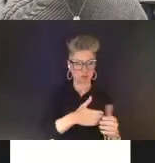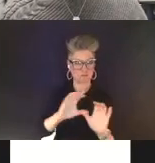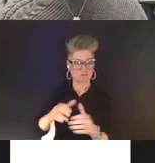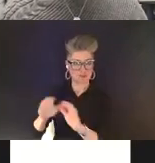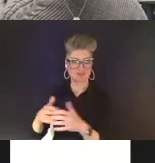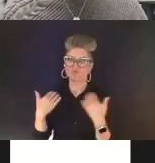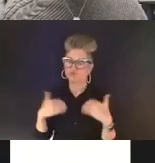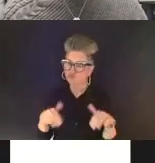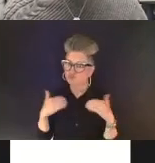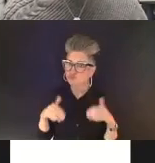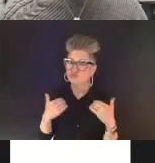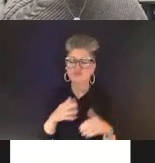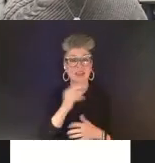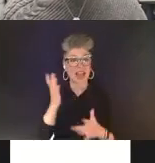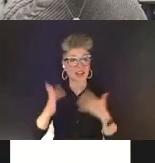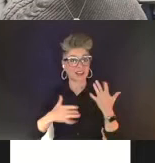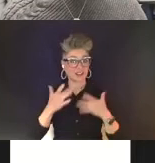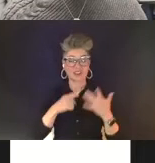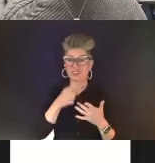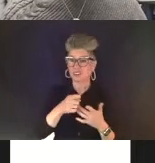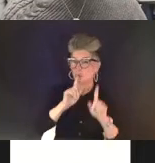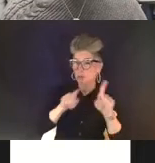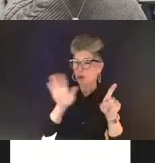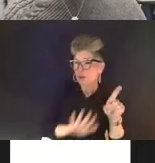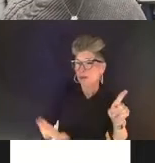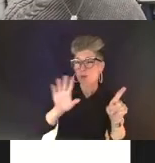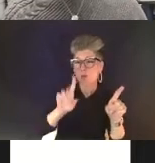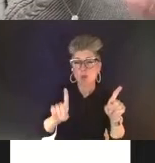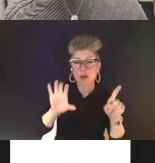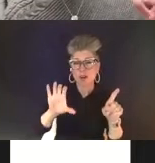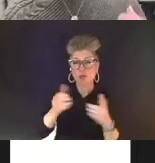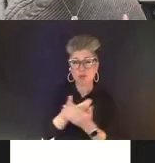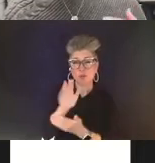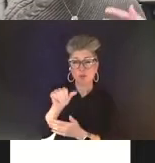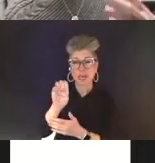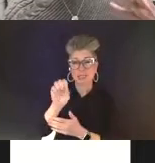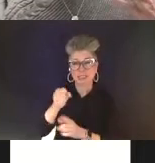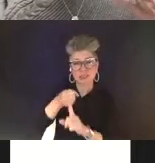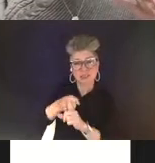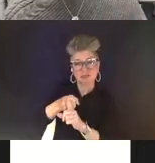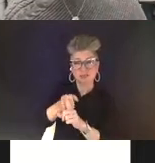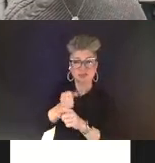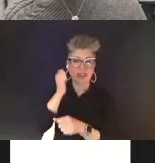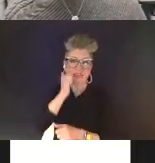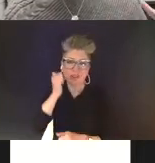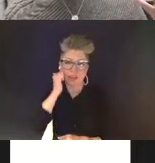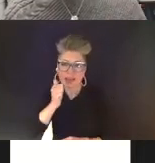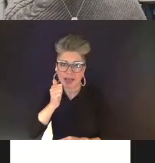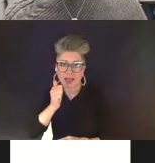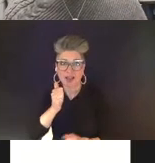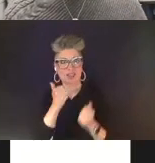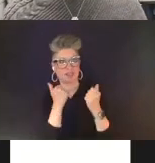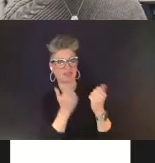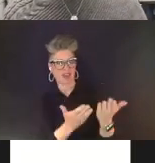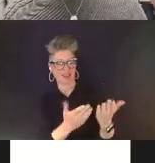The exciting thing too is that they're only reporting about 100 new cases per day. So this really is the example of what we want to